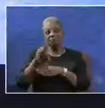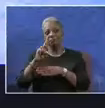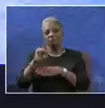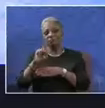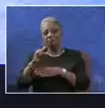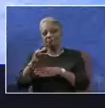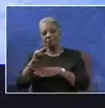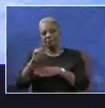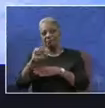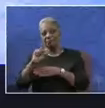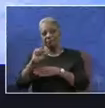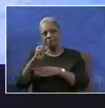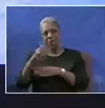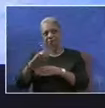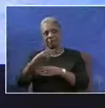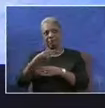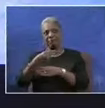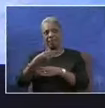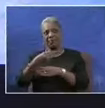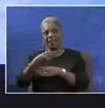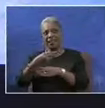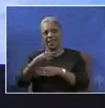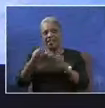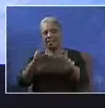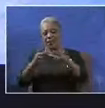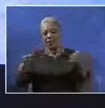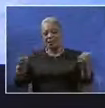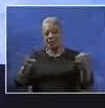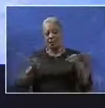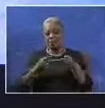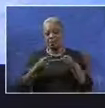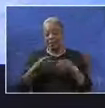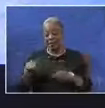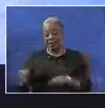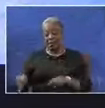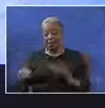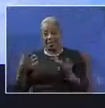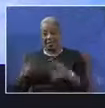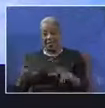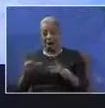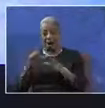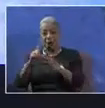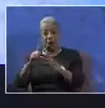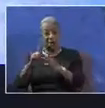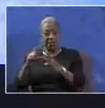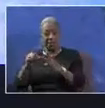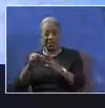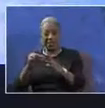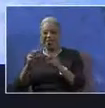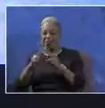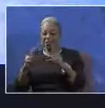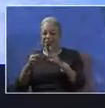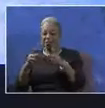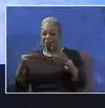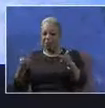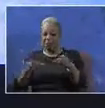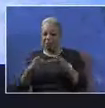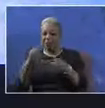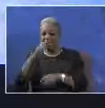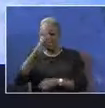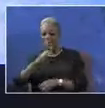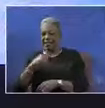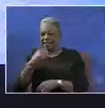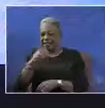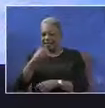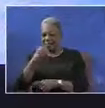David had selected. In other words, the very place where God told the angel to hold his hand. David said, now